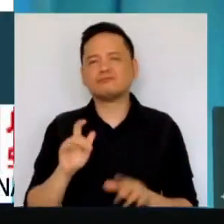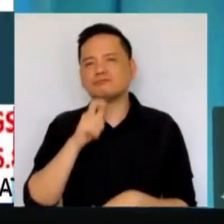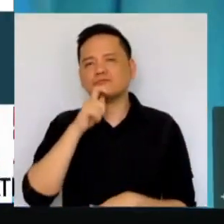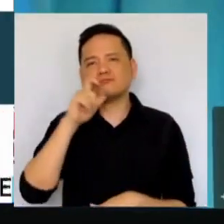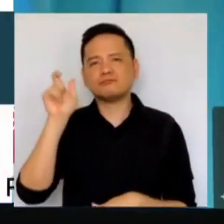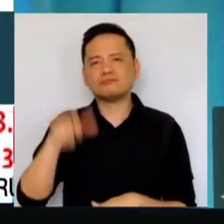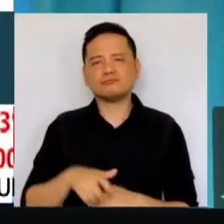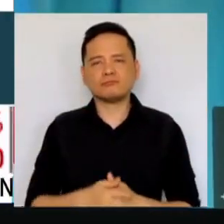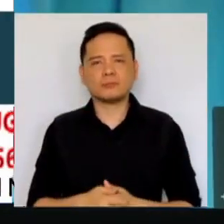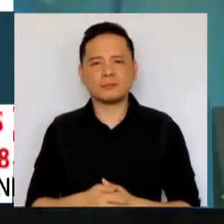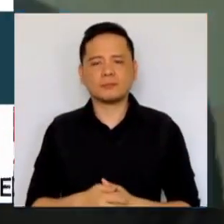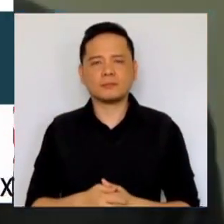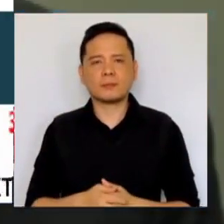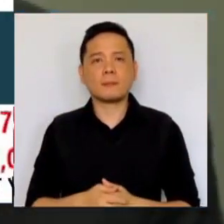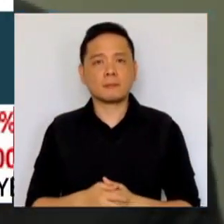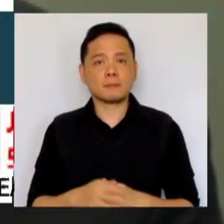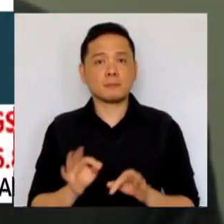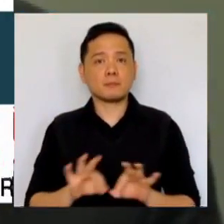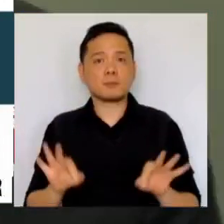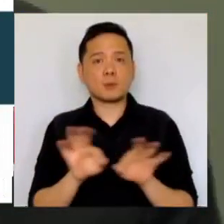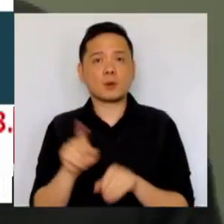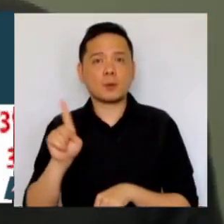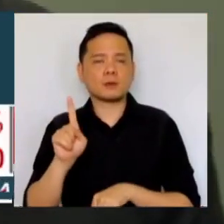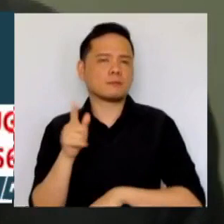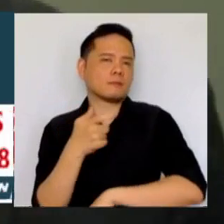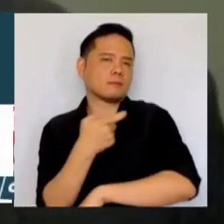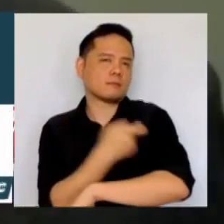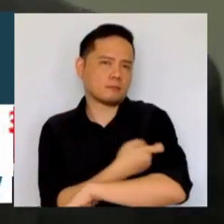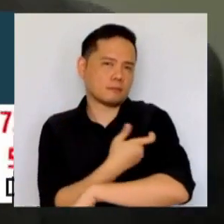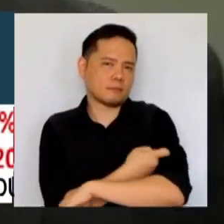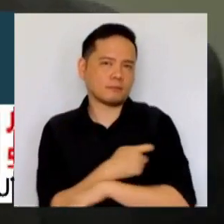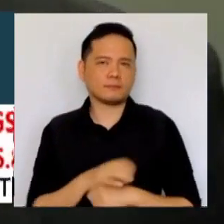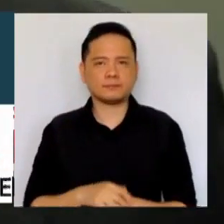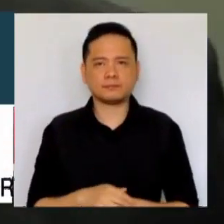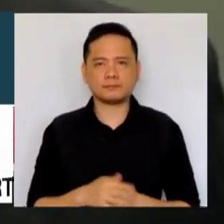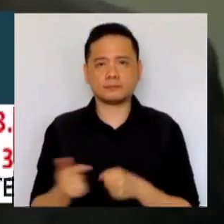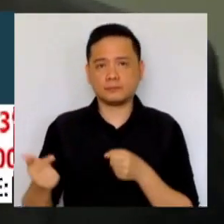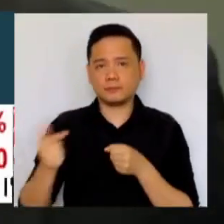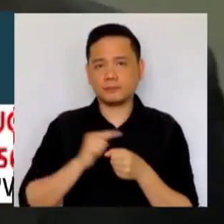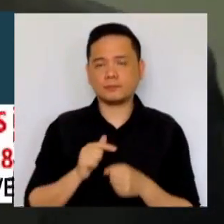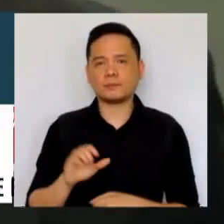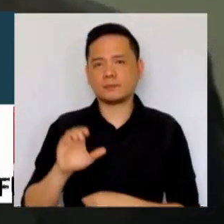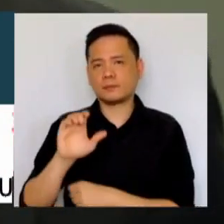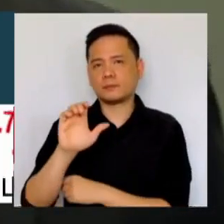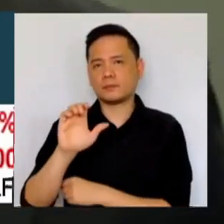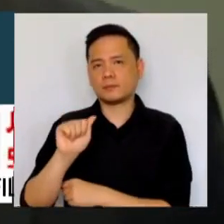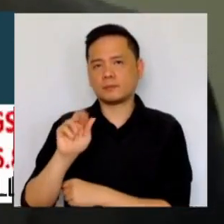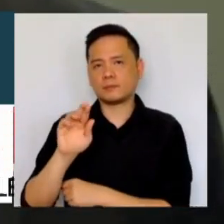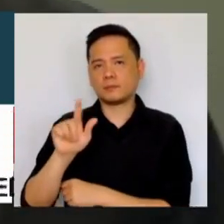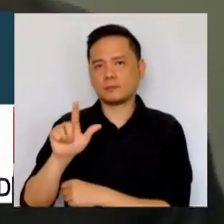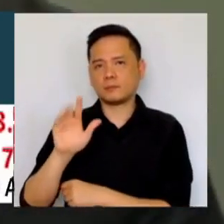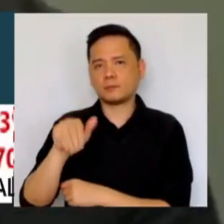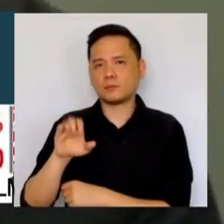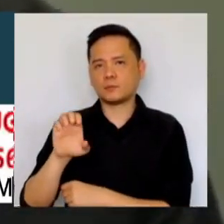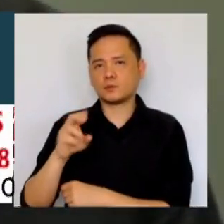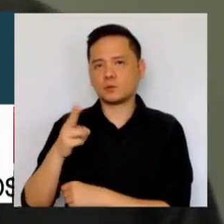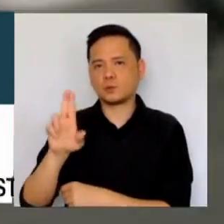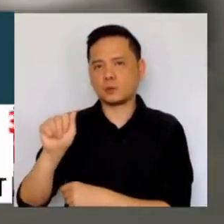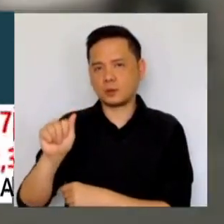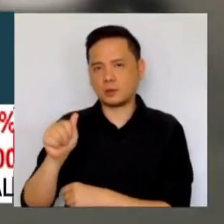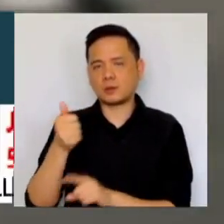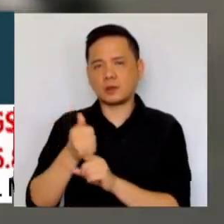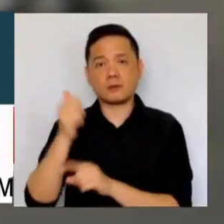vaccinate, vaccinate, vaccinate. Meanwhile, Socioeconomic Planning Secretary Carl Chua spoke at a forum of the Asian Institute of